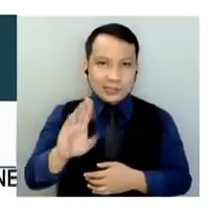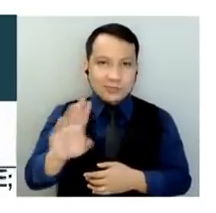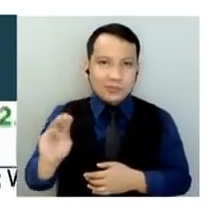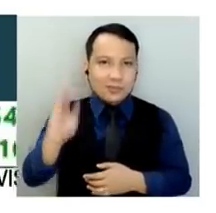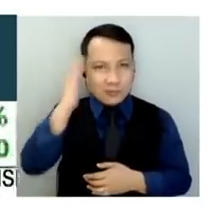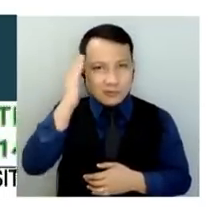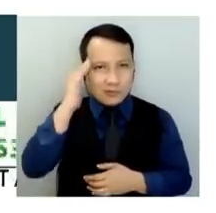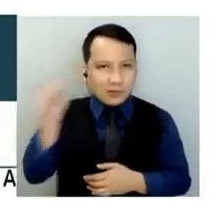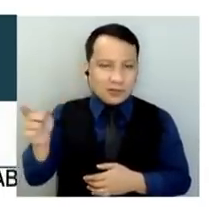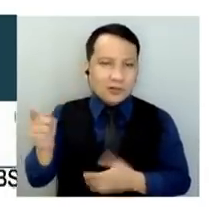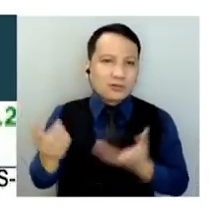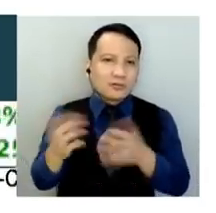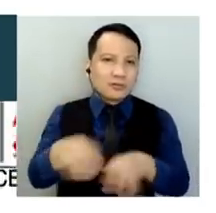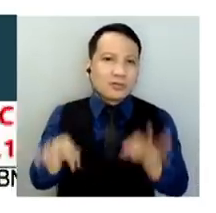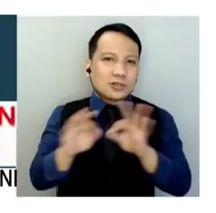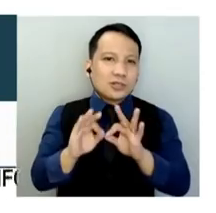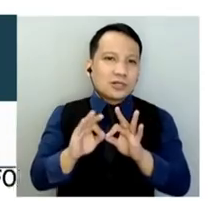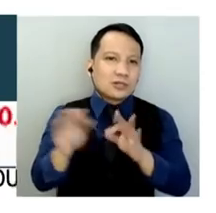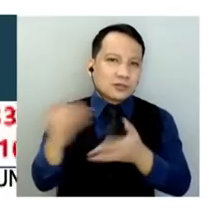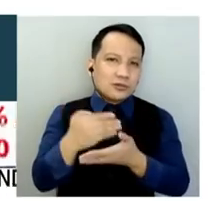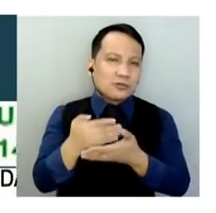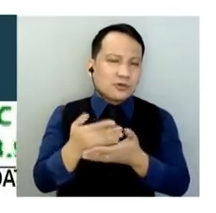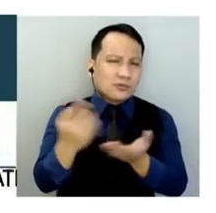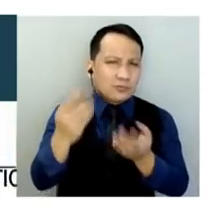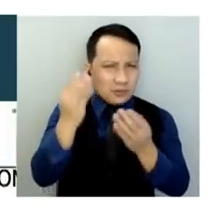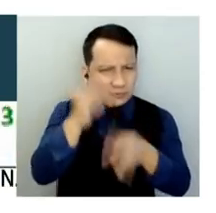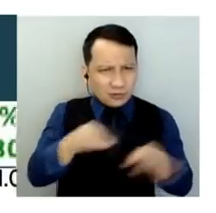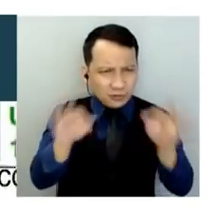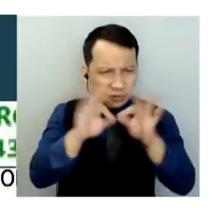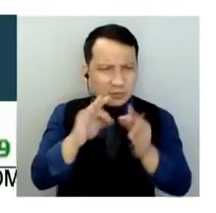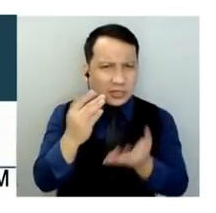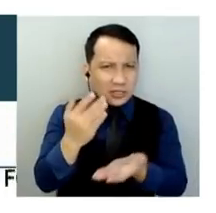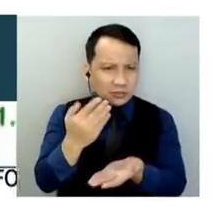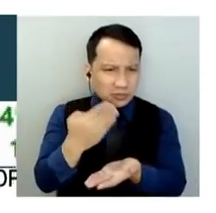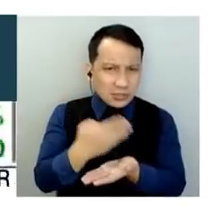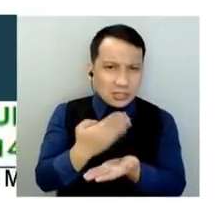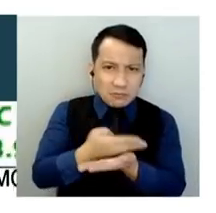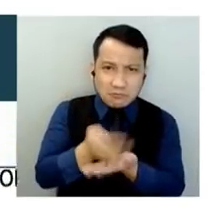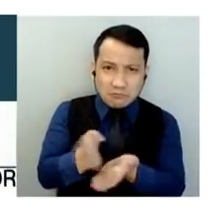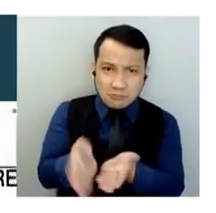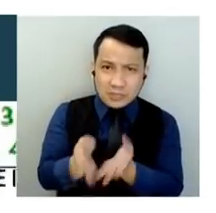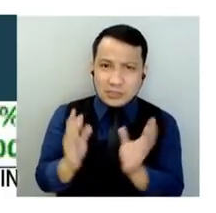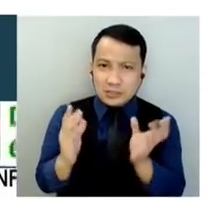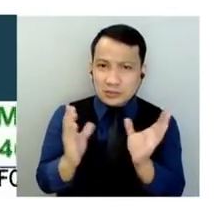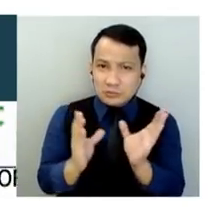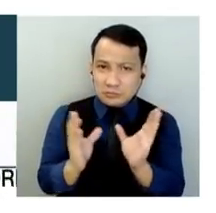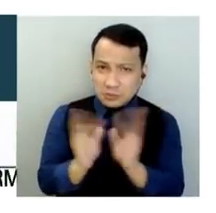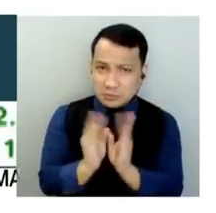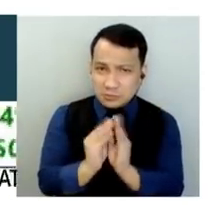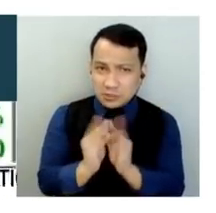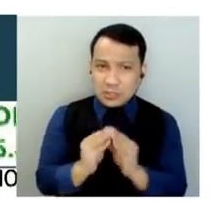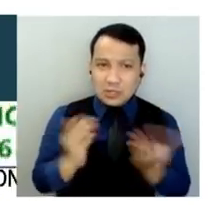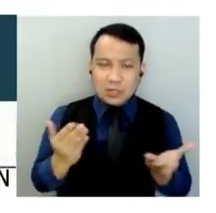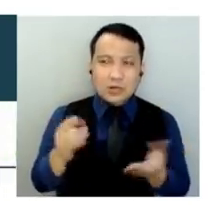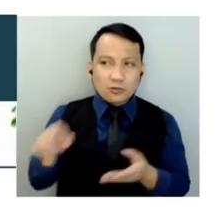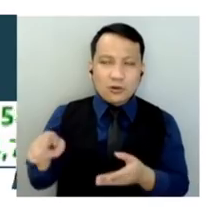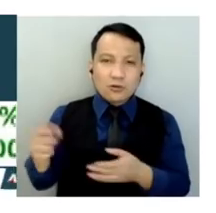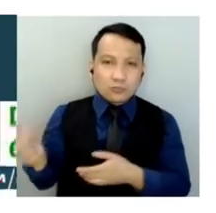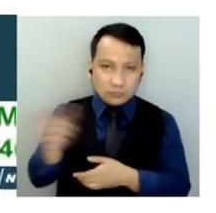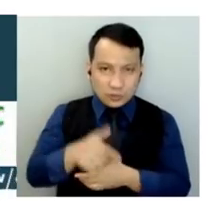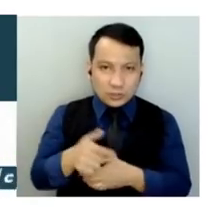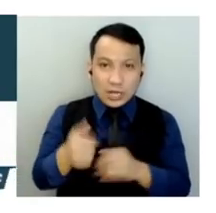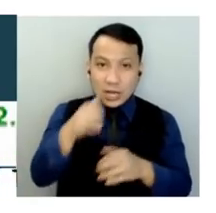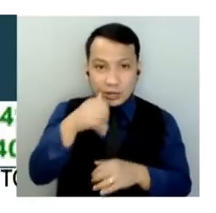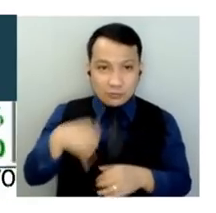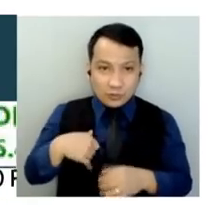known only during the budget briefing. So we only started yesterday, and it was just the economic managers presenting